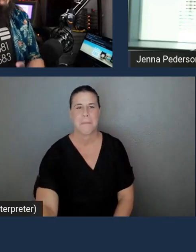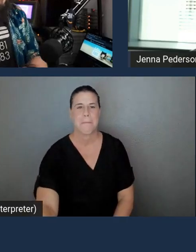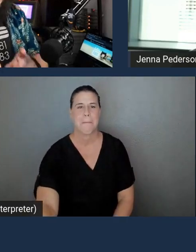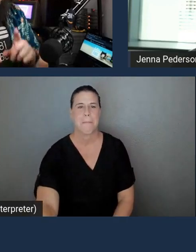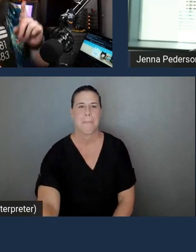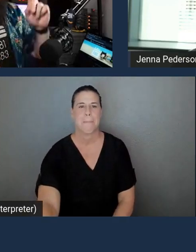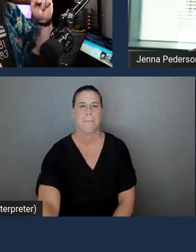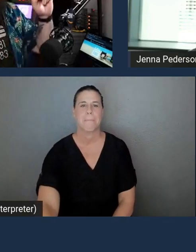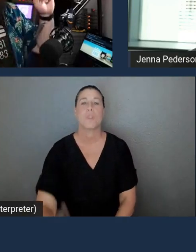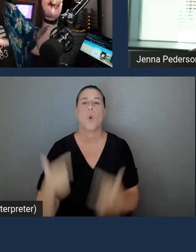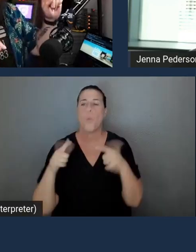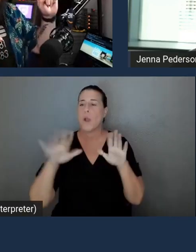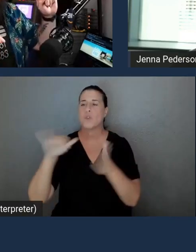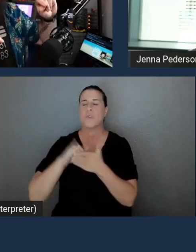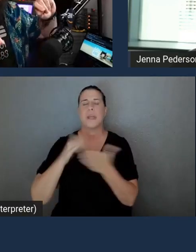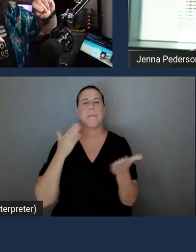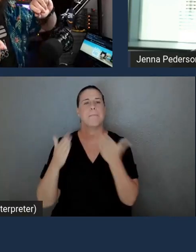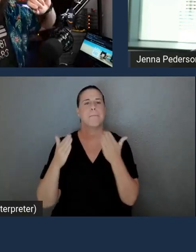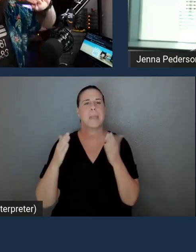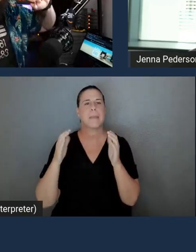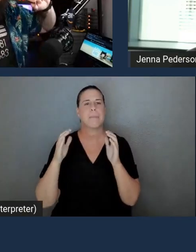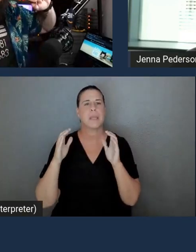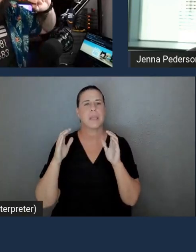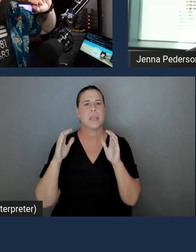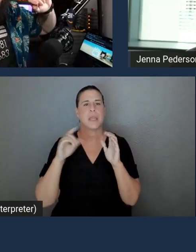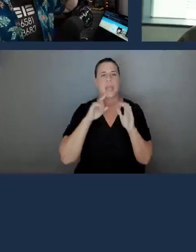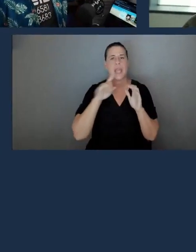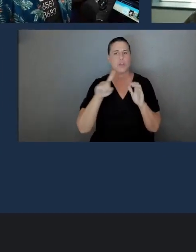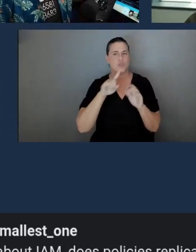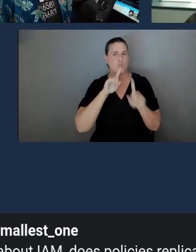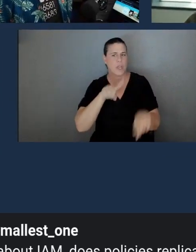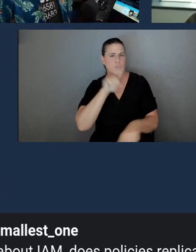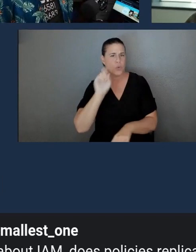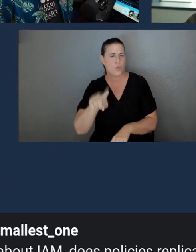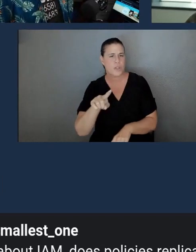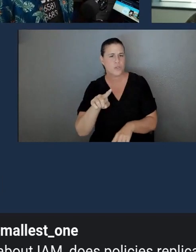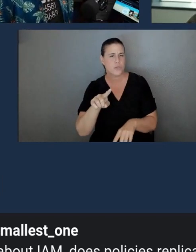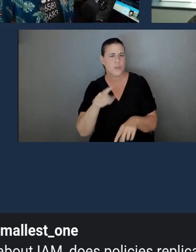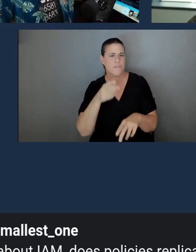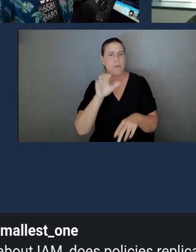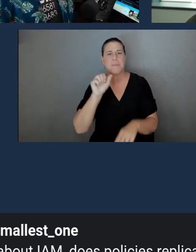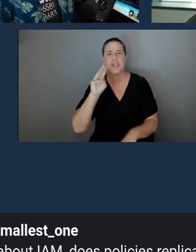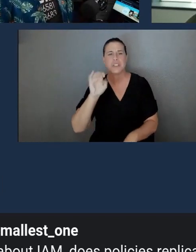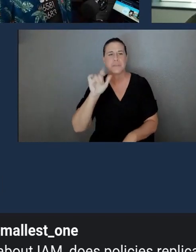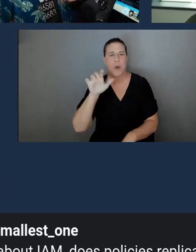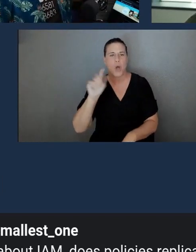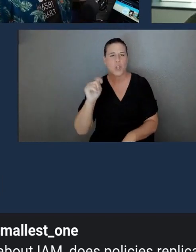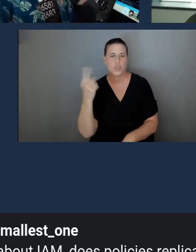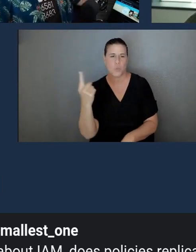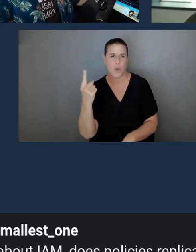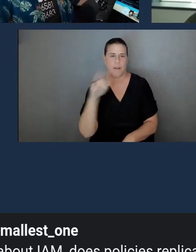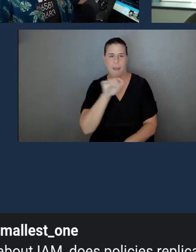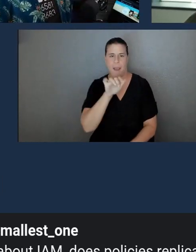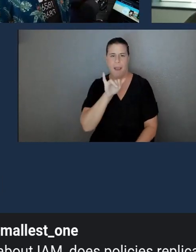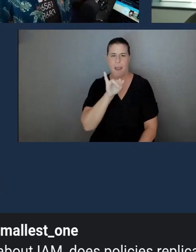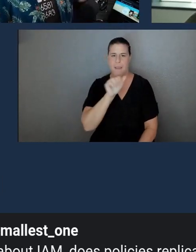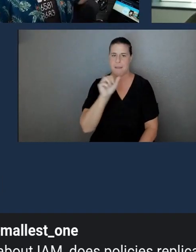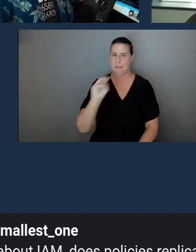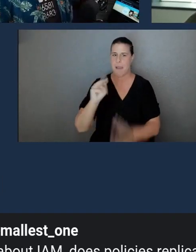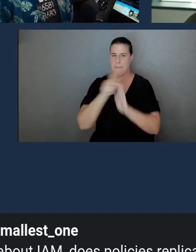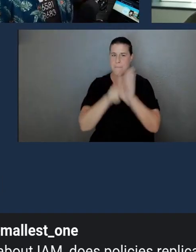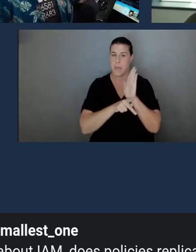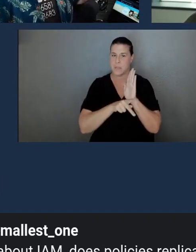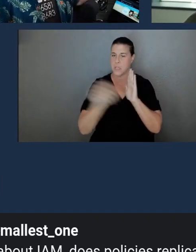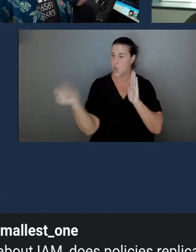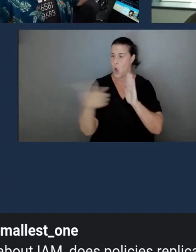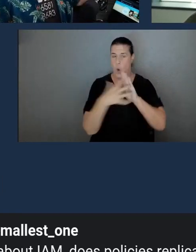While you're doing that, maybe Ian can answer the question from the smallest one. IAM policies. Does that all get replicated? Bucket